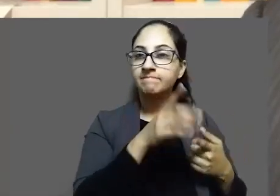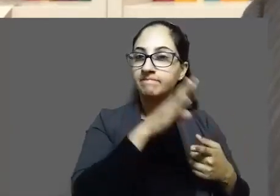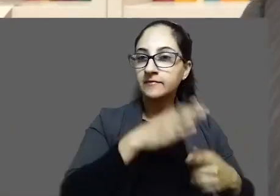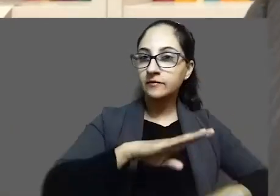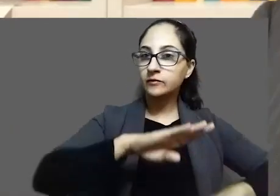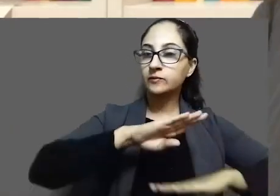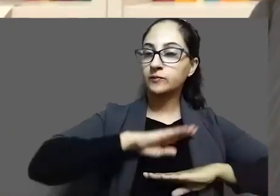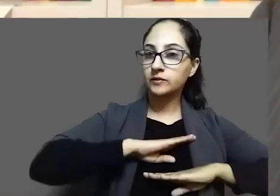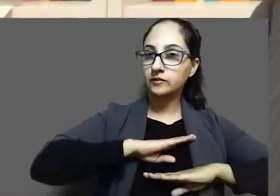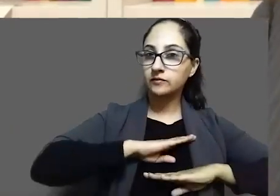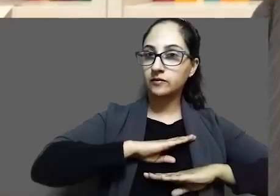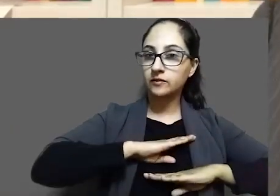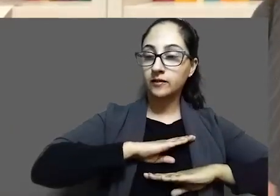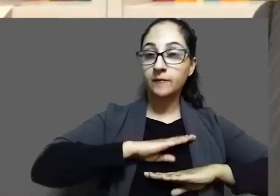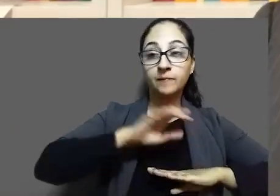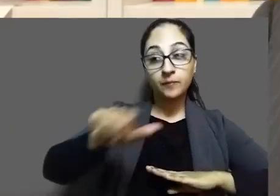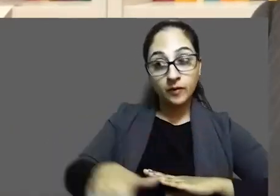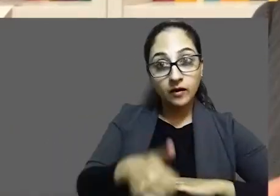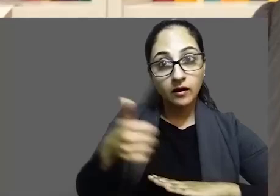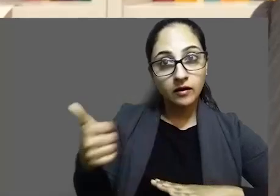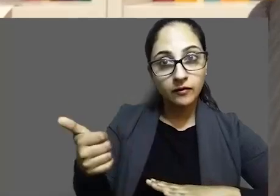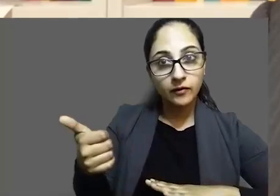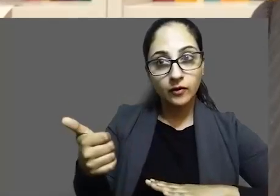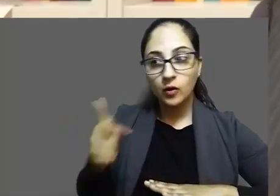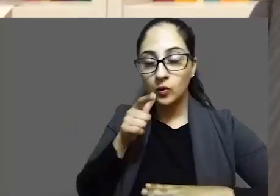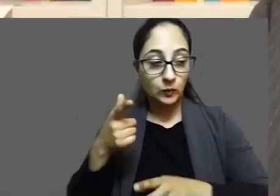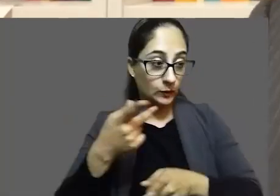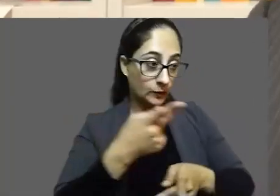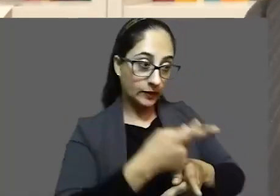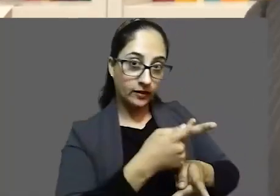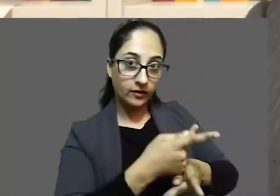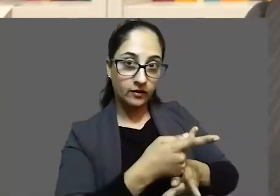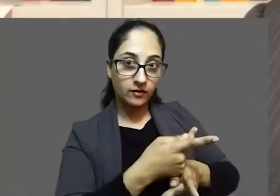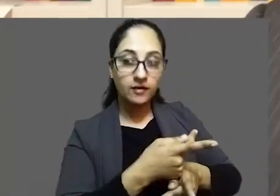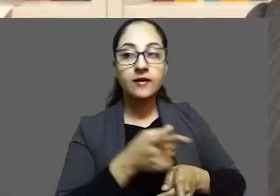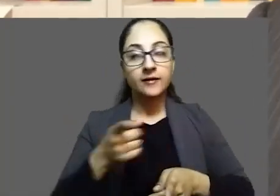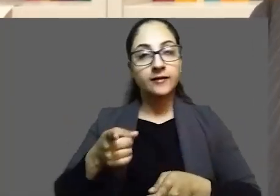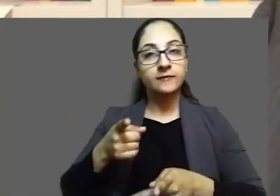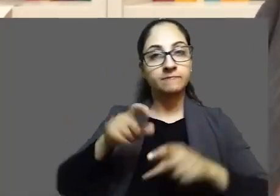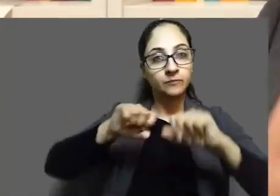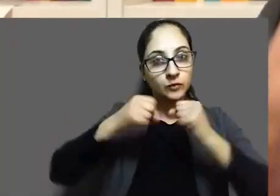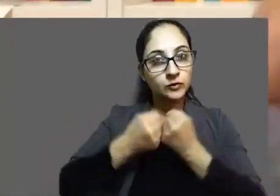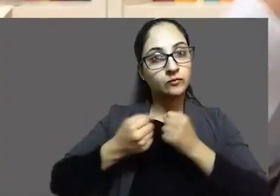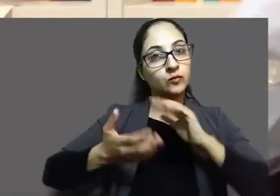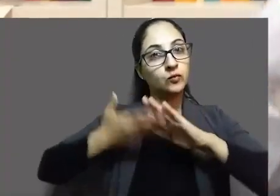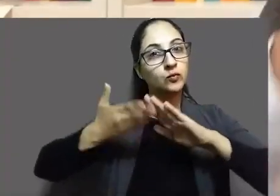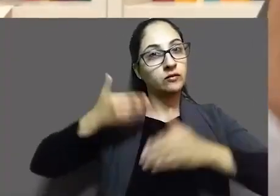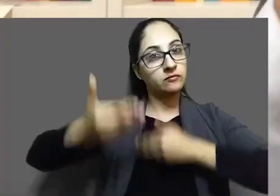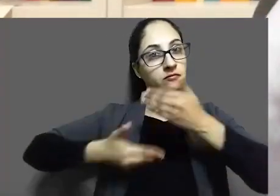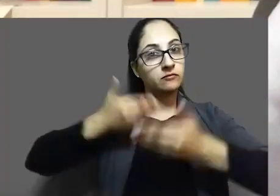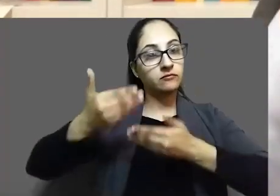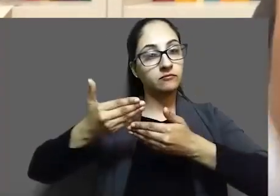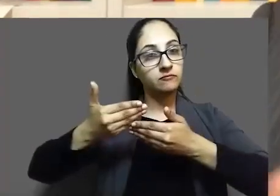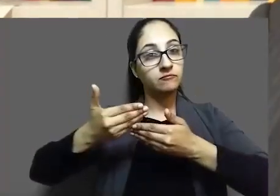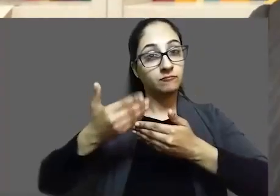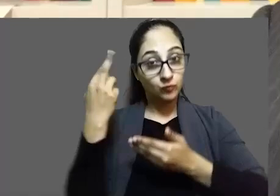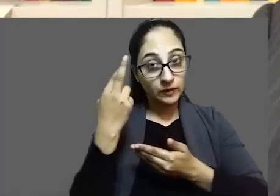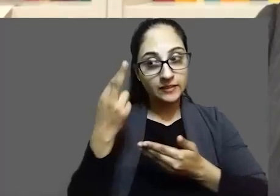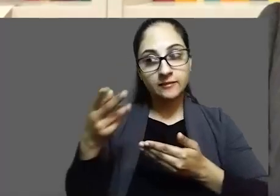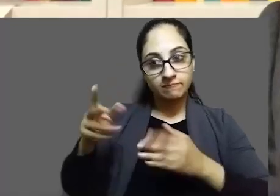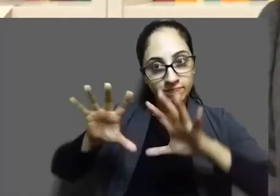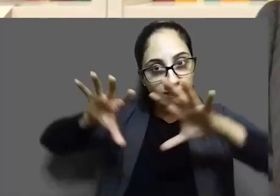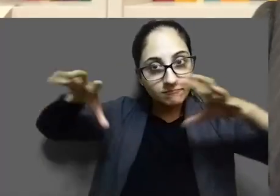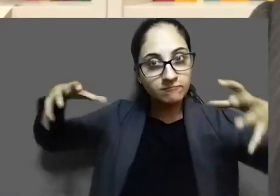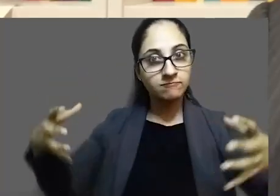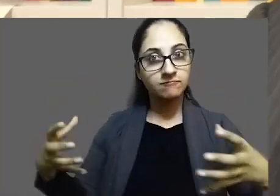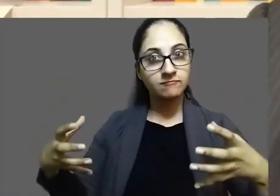them, that society functions well, because everybody succeeds when the masses succeed, right? And I think there's such power in